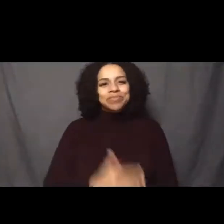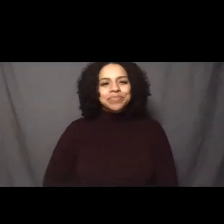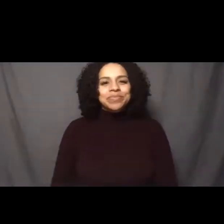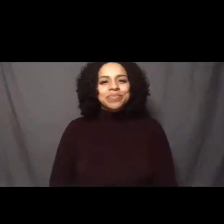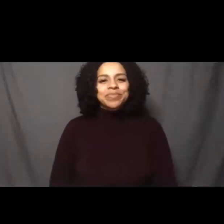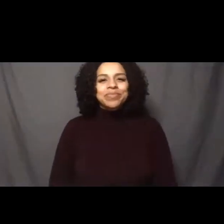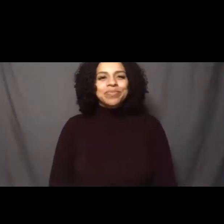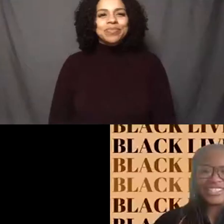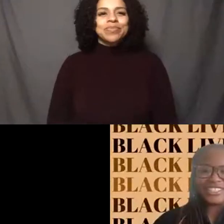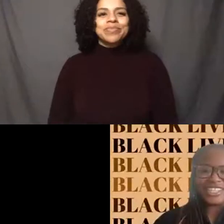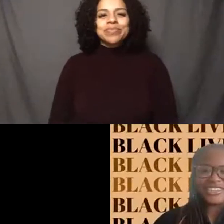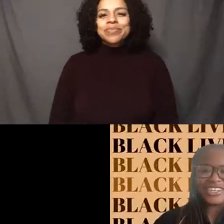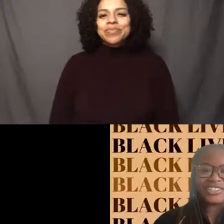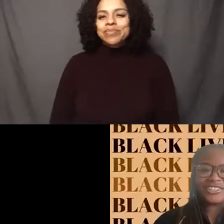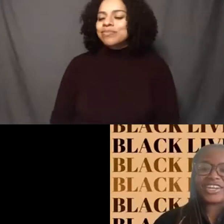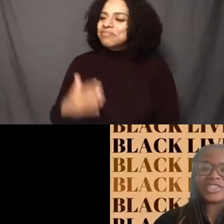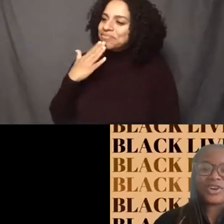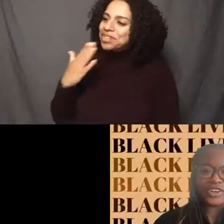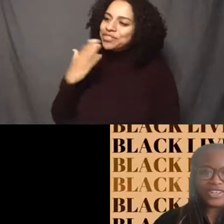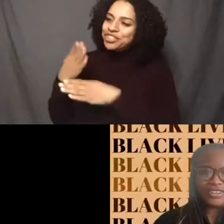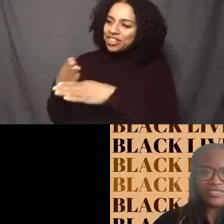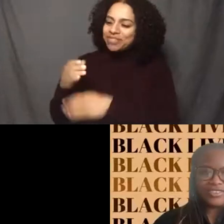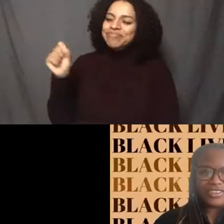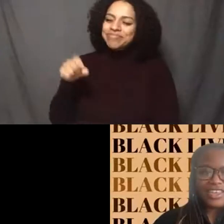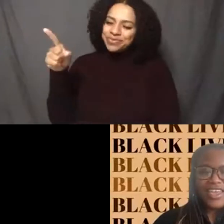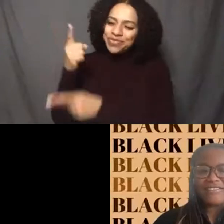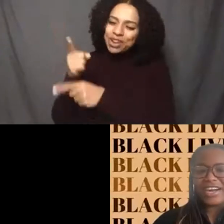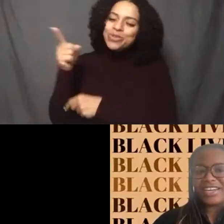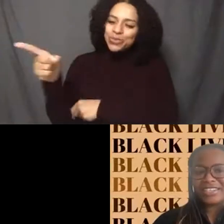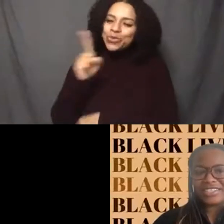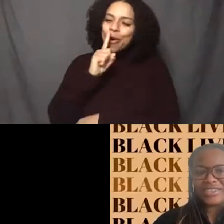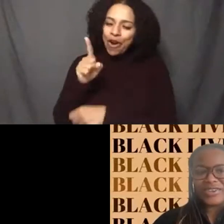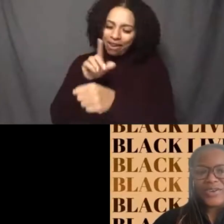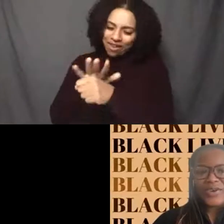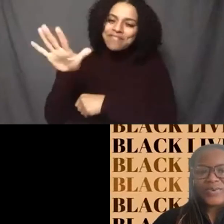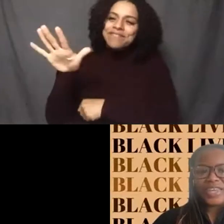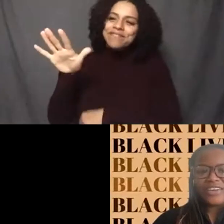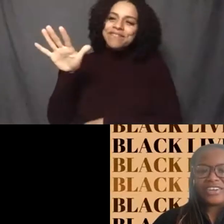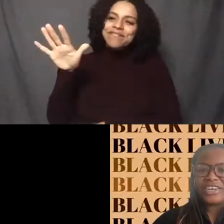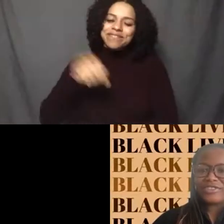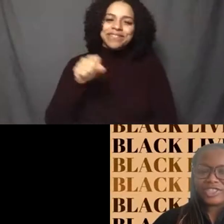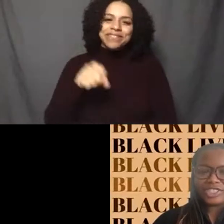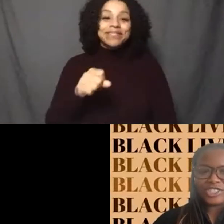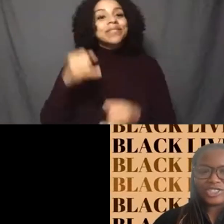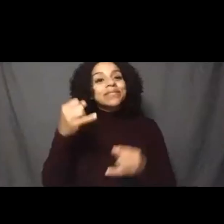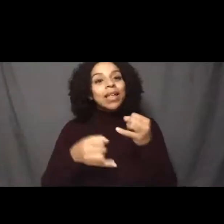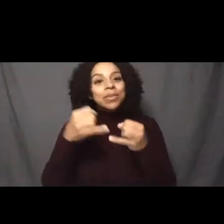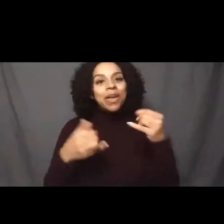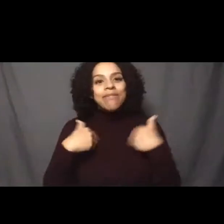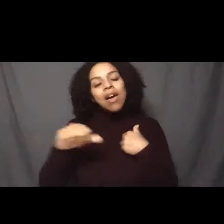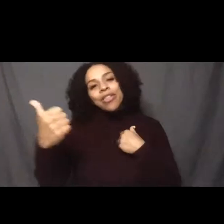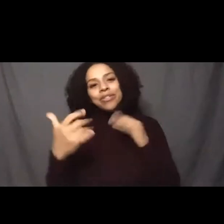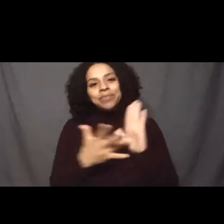Thank you. Thank you for sharing. And you're right, you are enough. And finally, we have another first year